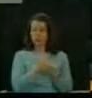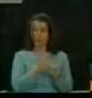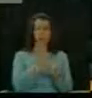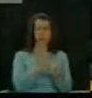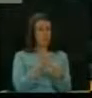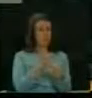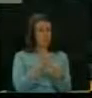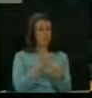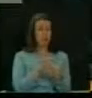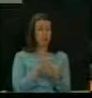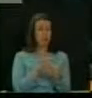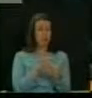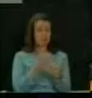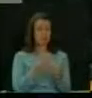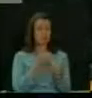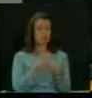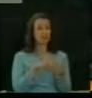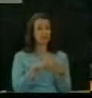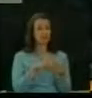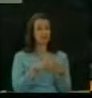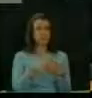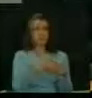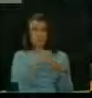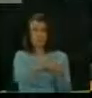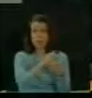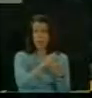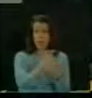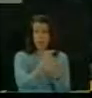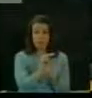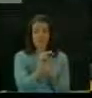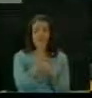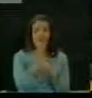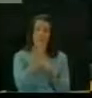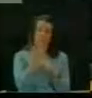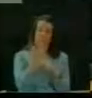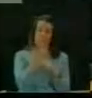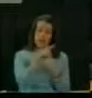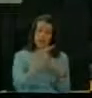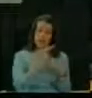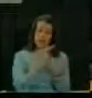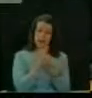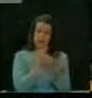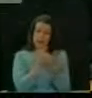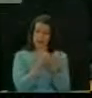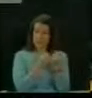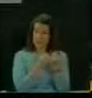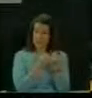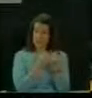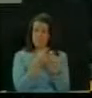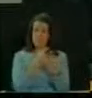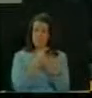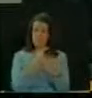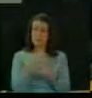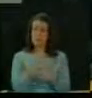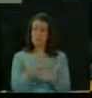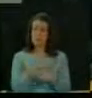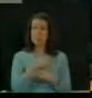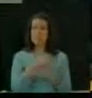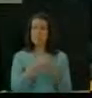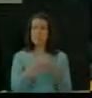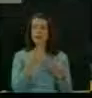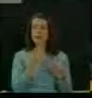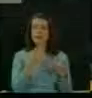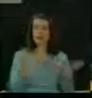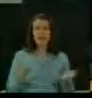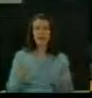to do away with him if you had enough support by commissioners in the state of Tennessee. So I think having him brought in